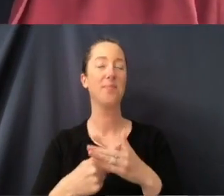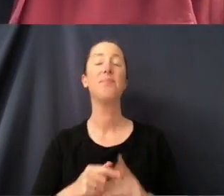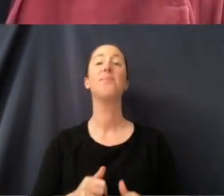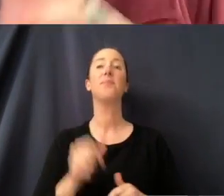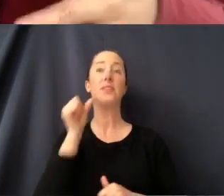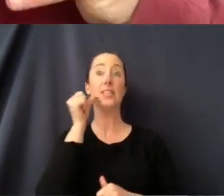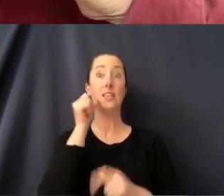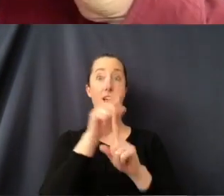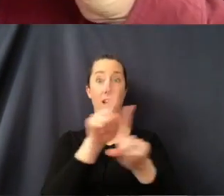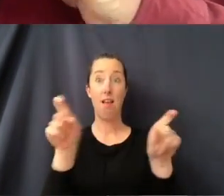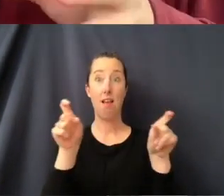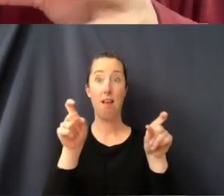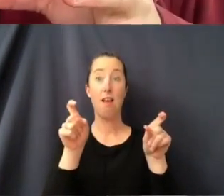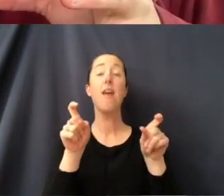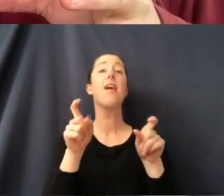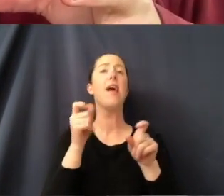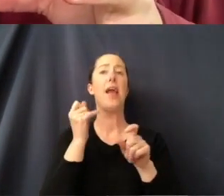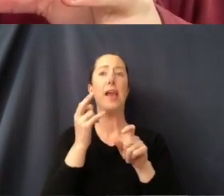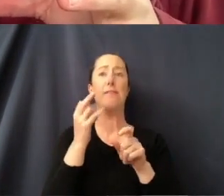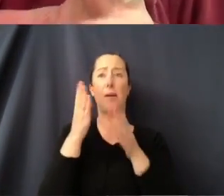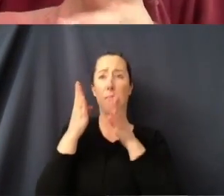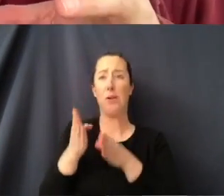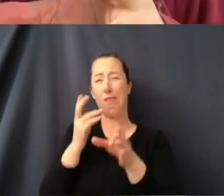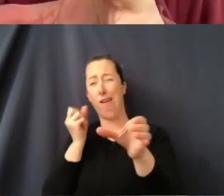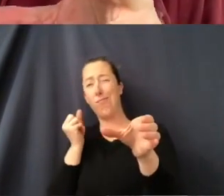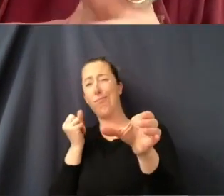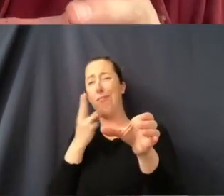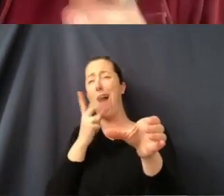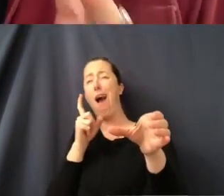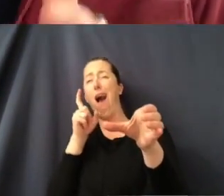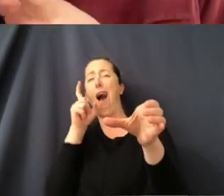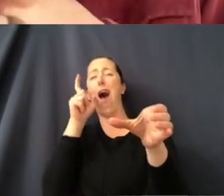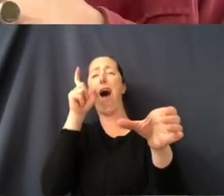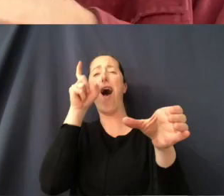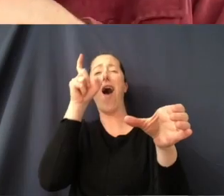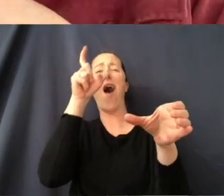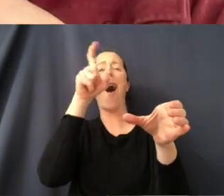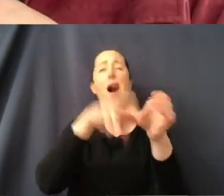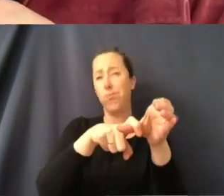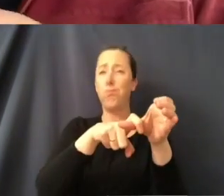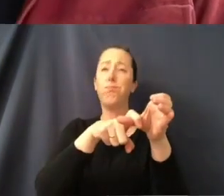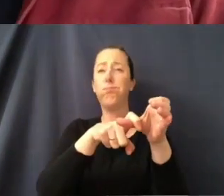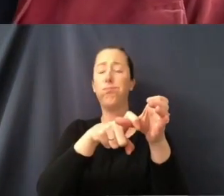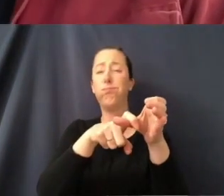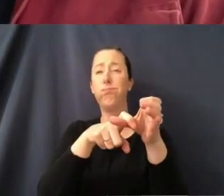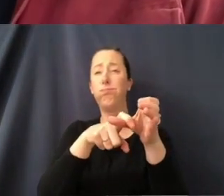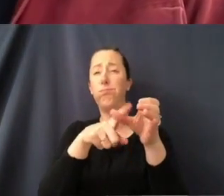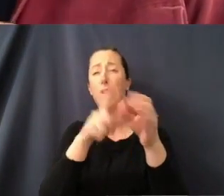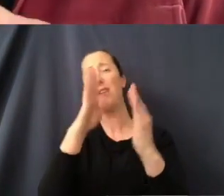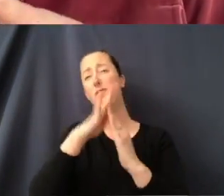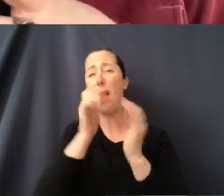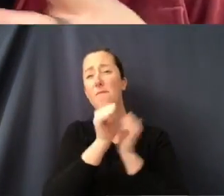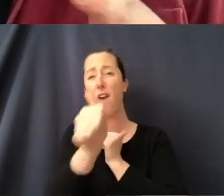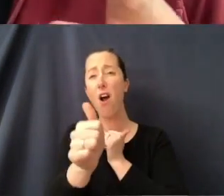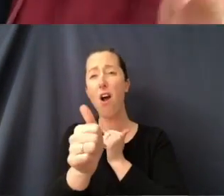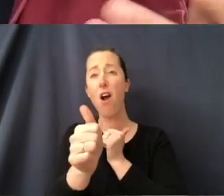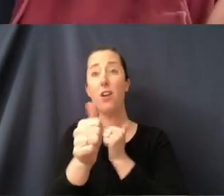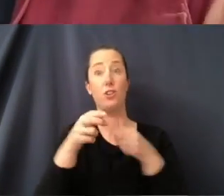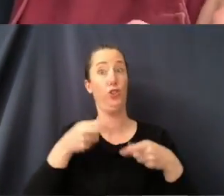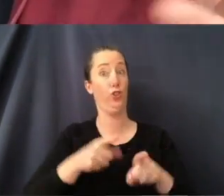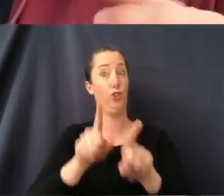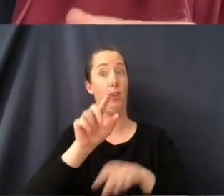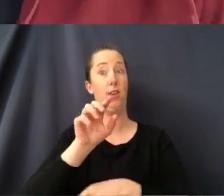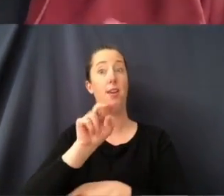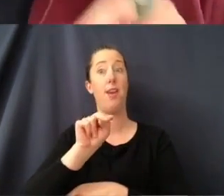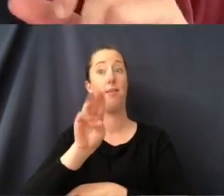was, with basketball, what was the furthest shot the basketball shot ever made during an NBA